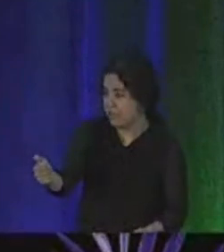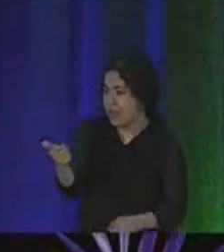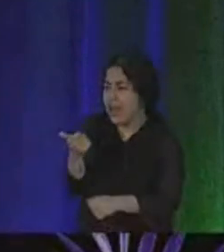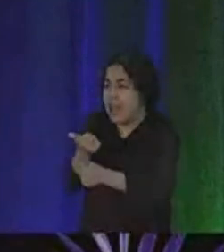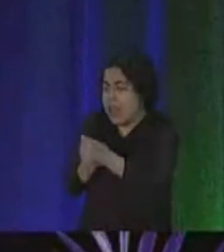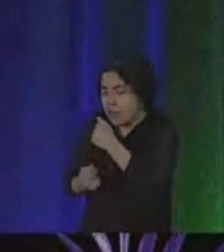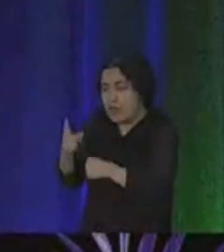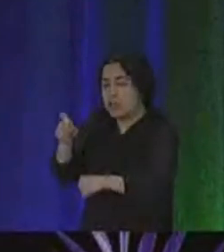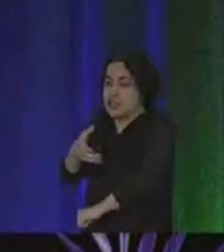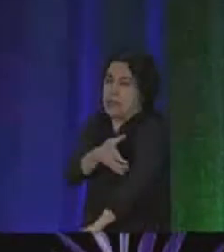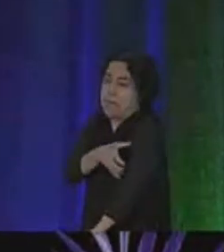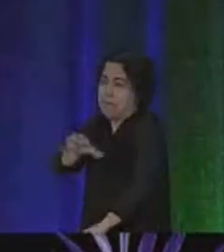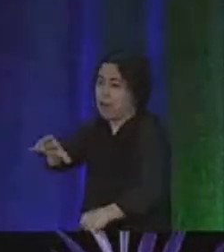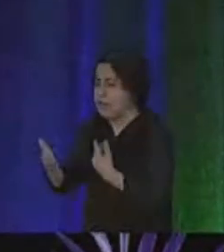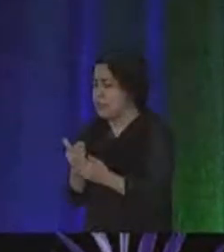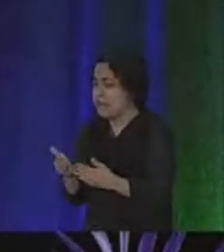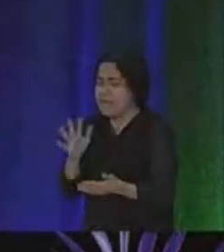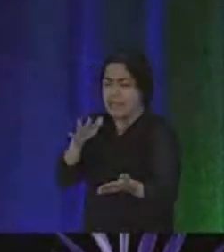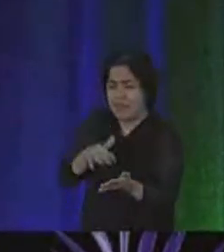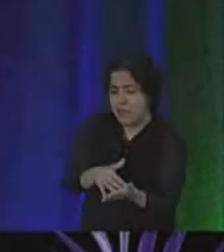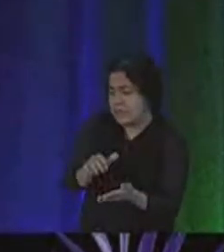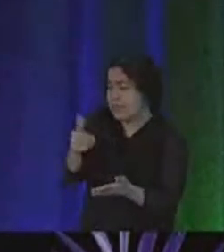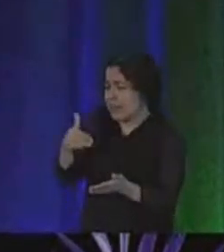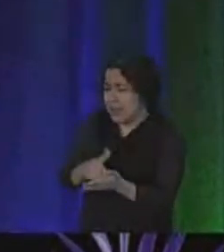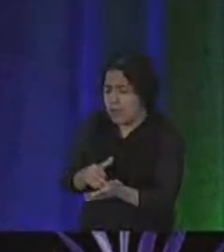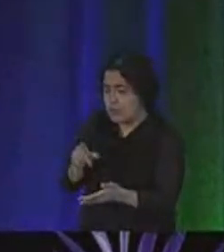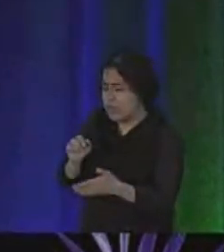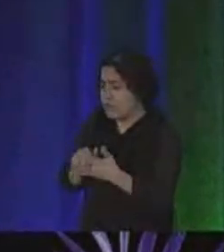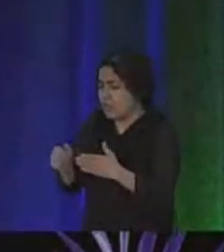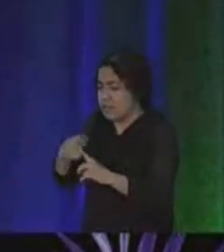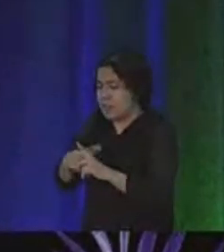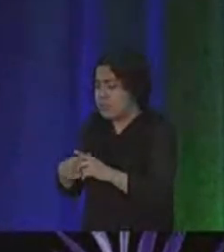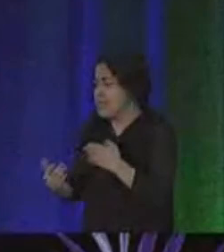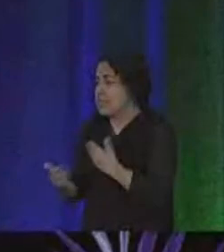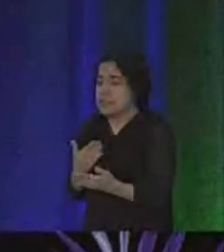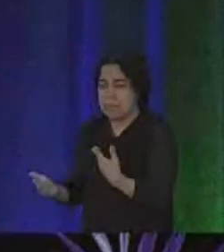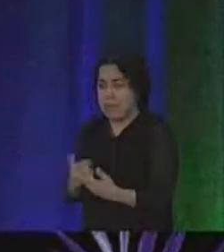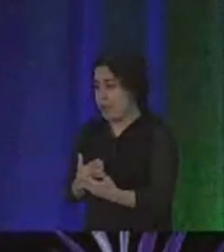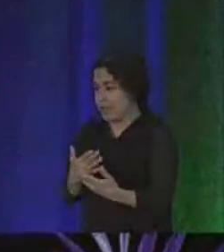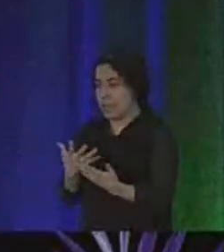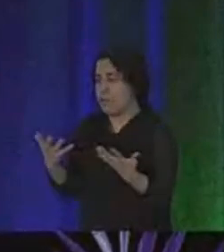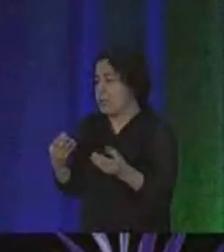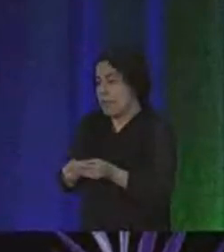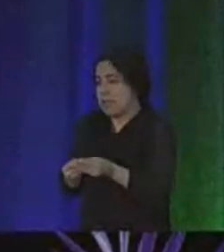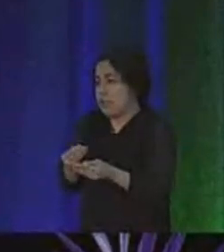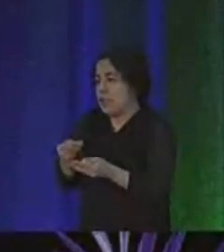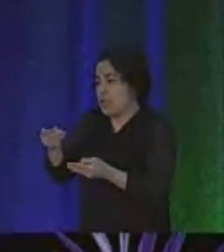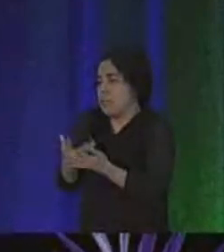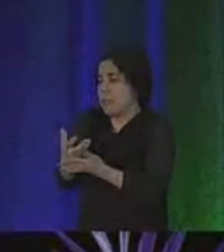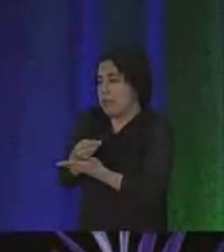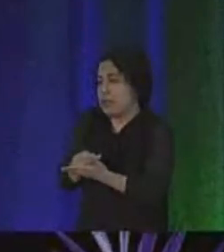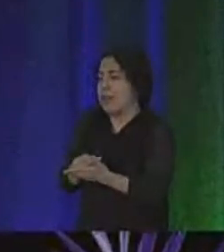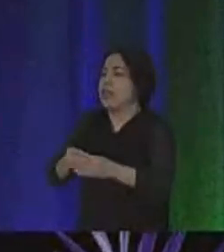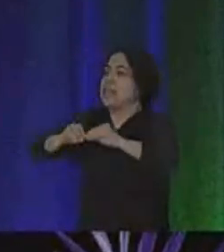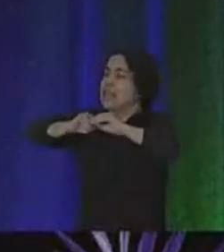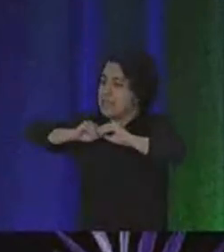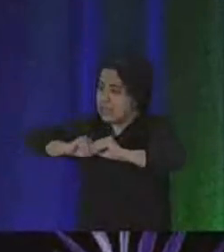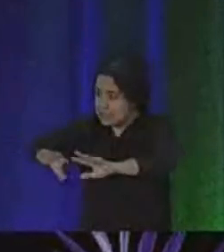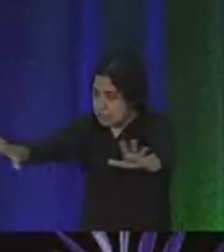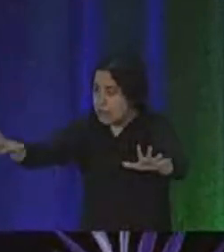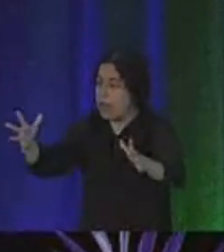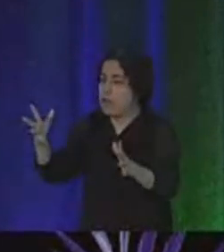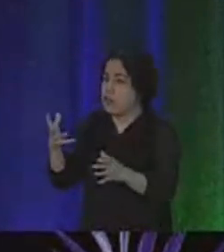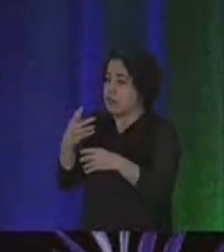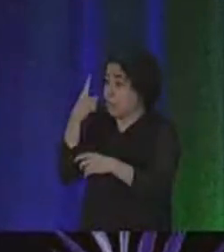level, whether it's 5,000, 10,000, 20 bucks a month, doesn't matter. Get something out there so that you can have financial